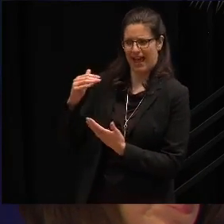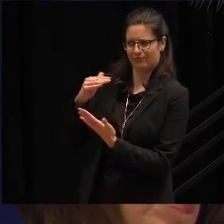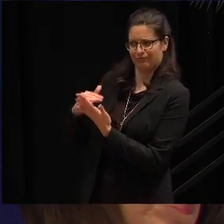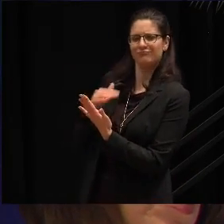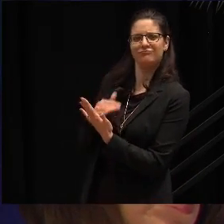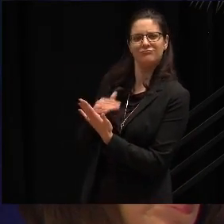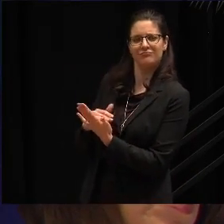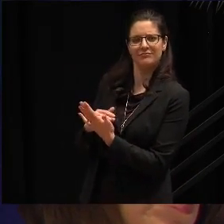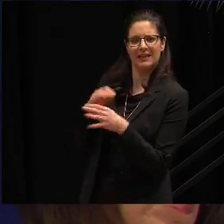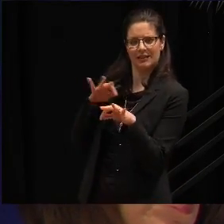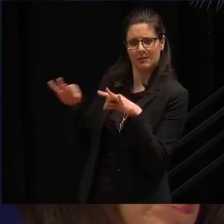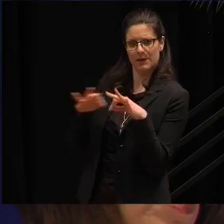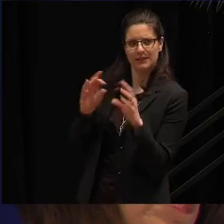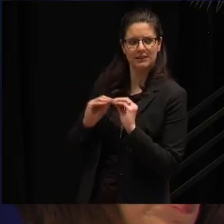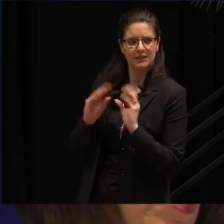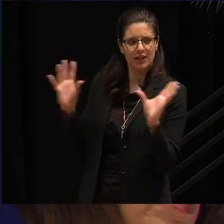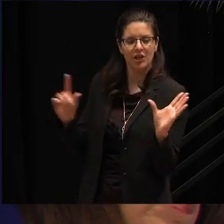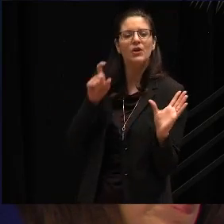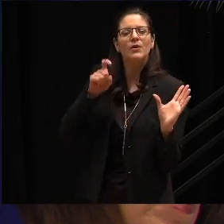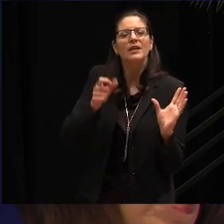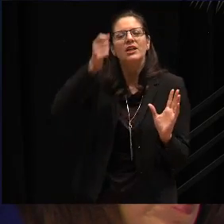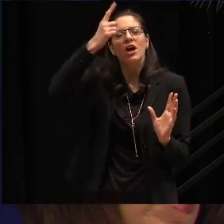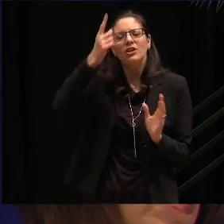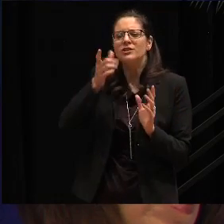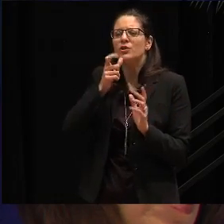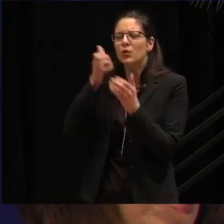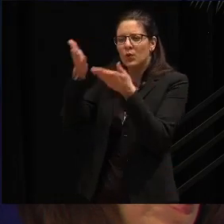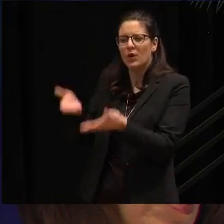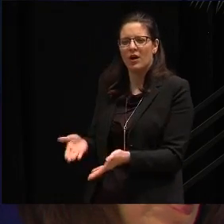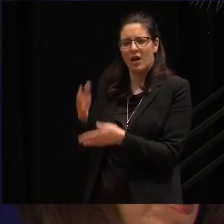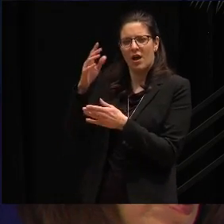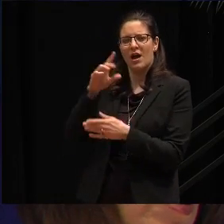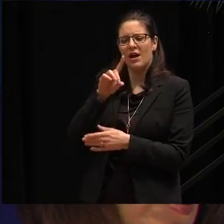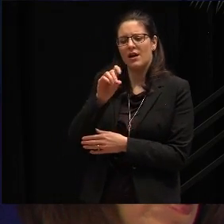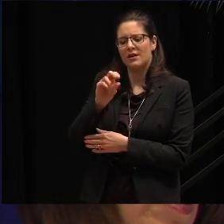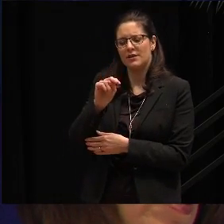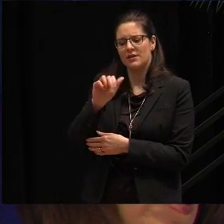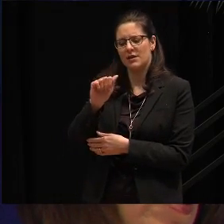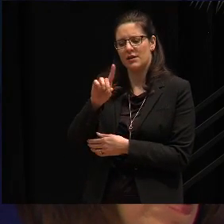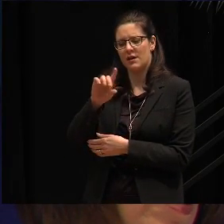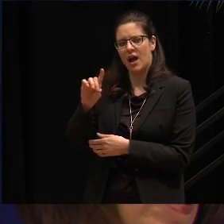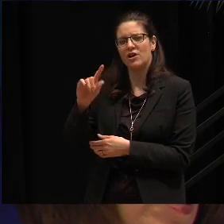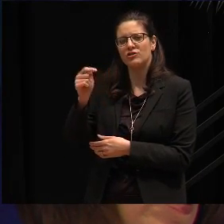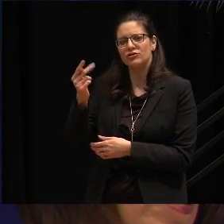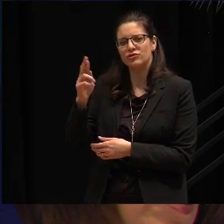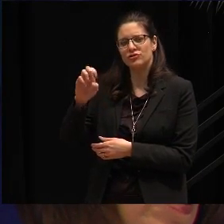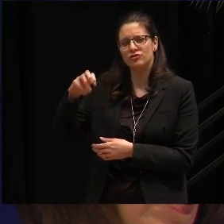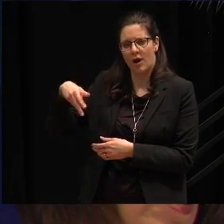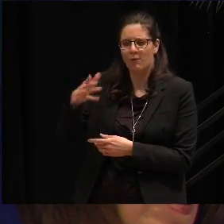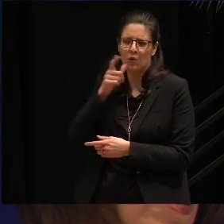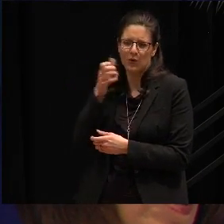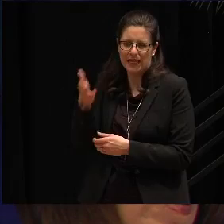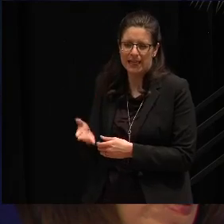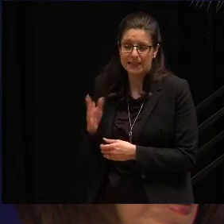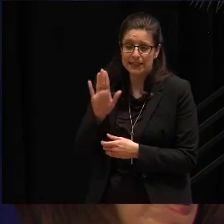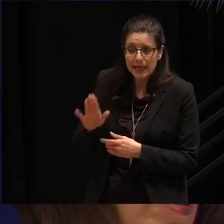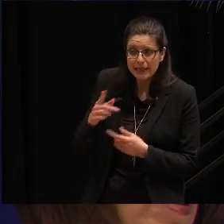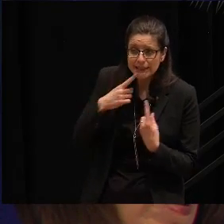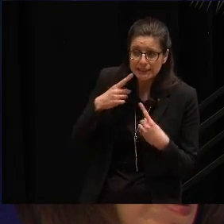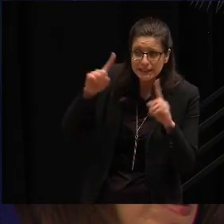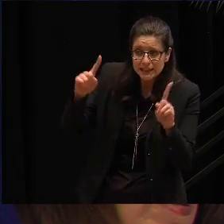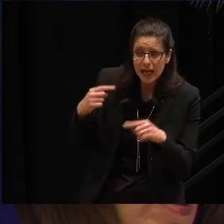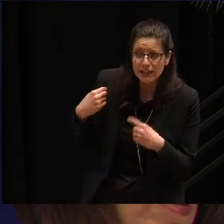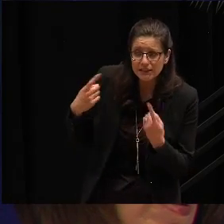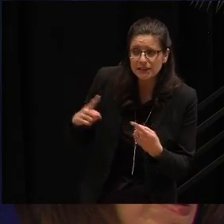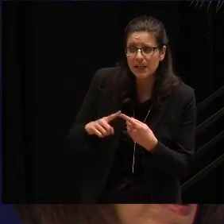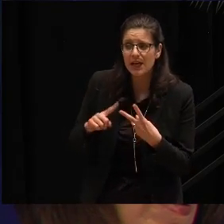you have to do is you have to understand who Donald Trump is, what his first sort of successes were, how he got